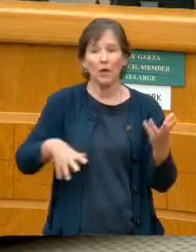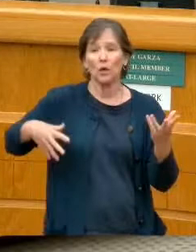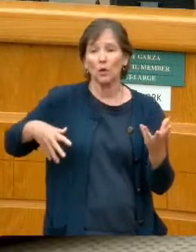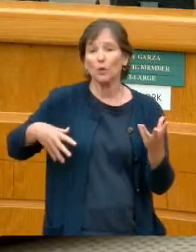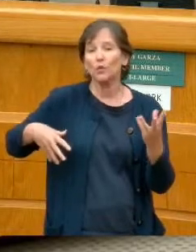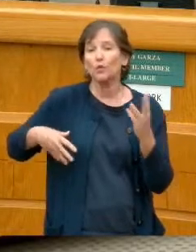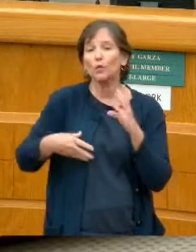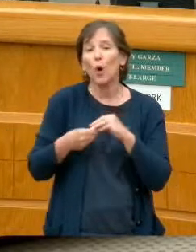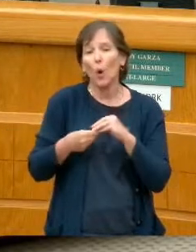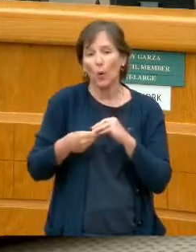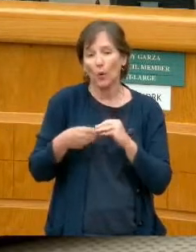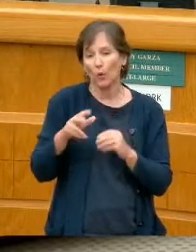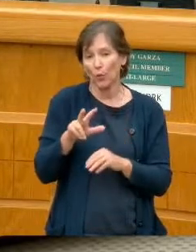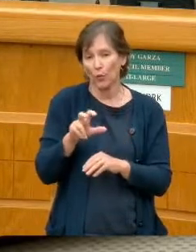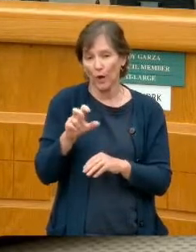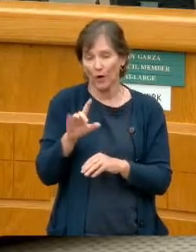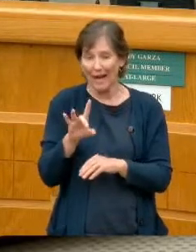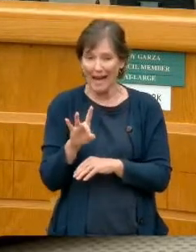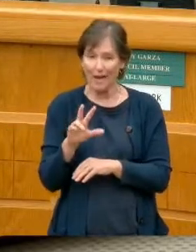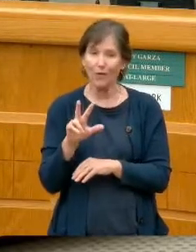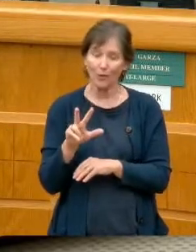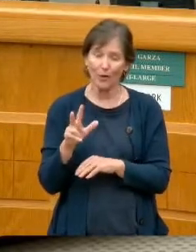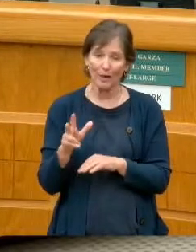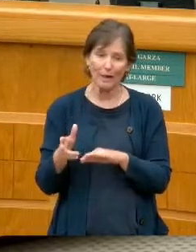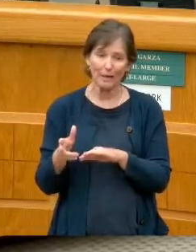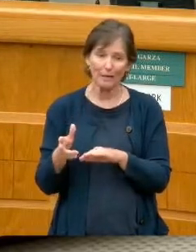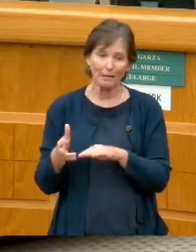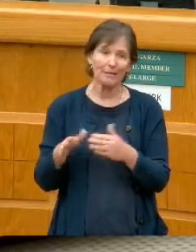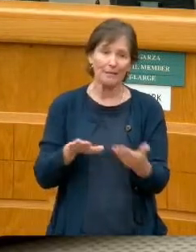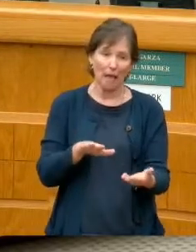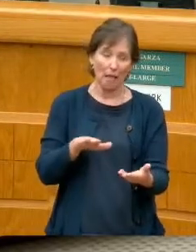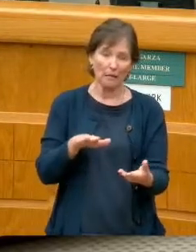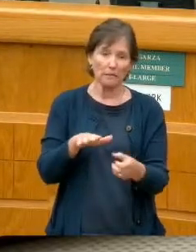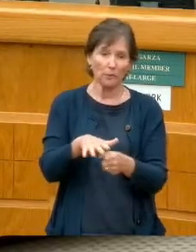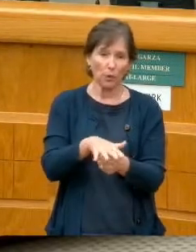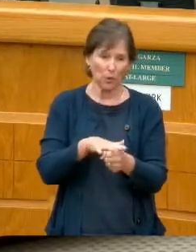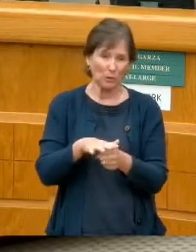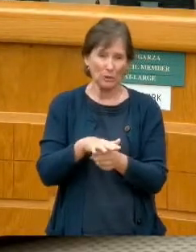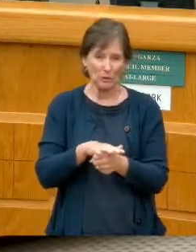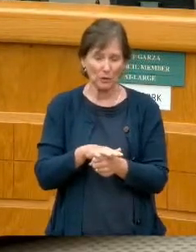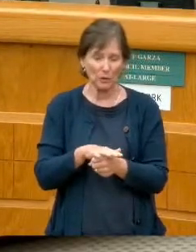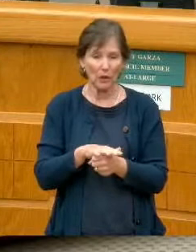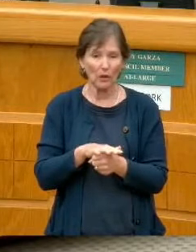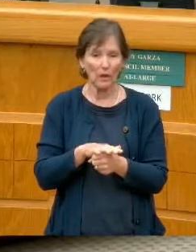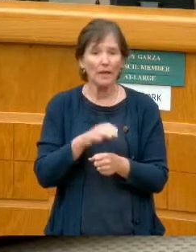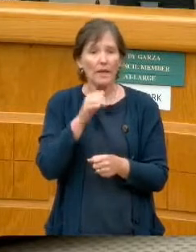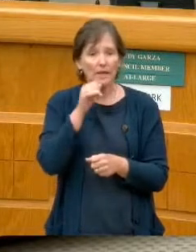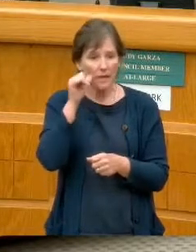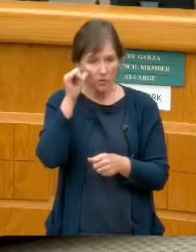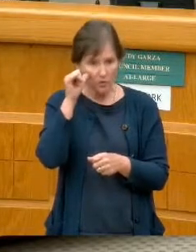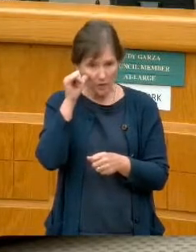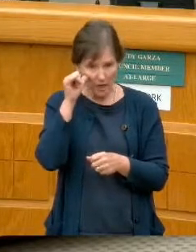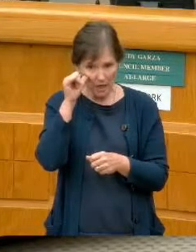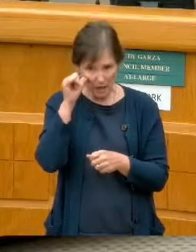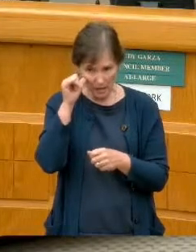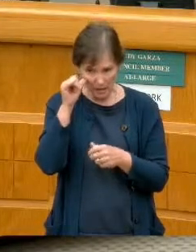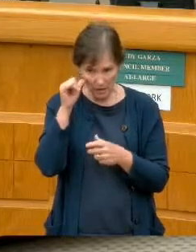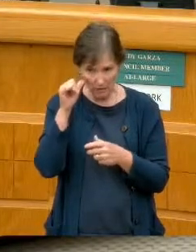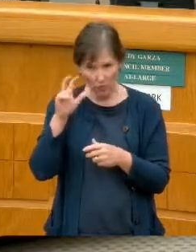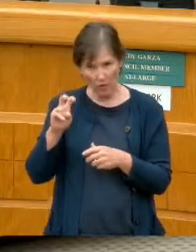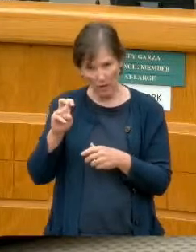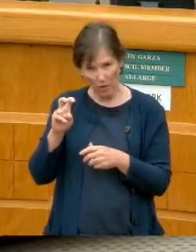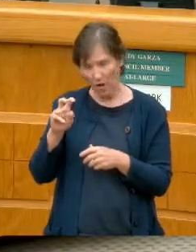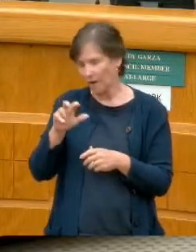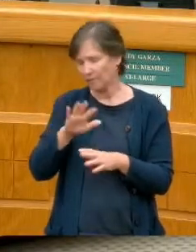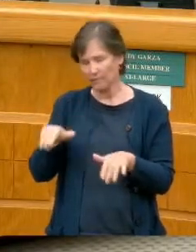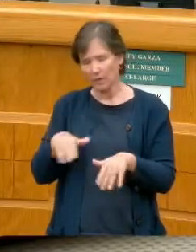383 since April when we first had our first death in the community. Yesterday we had 382, so just one additional death